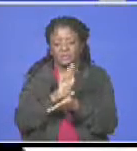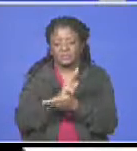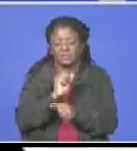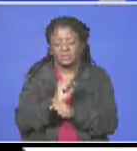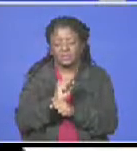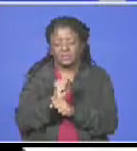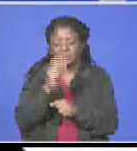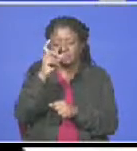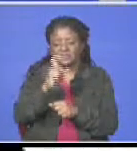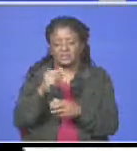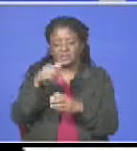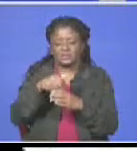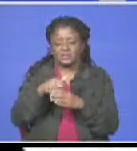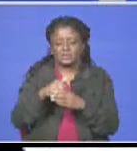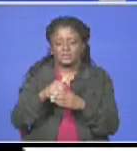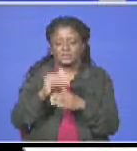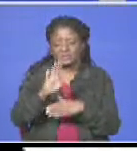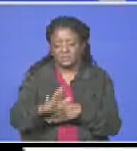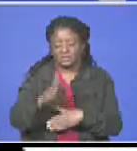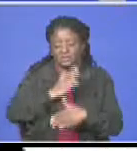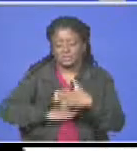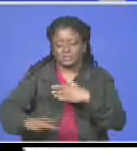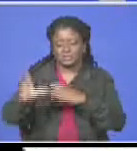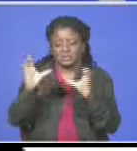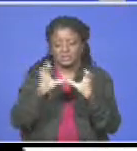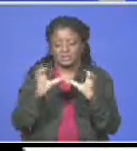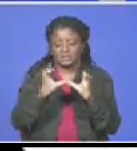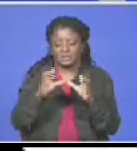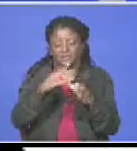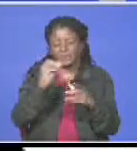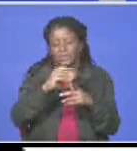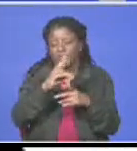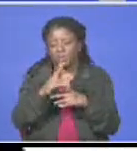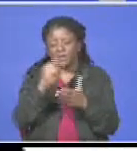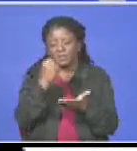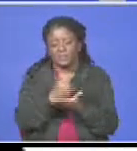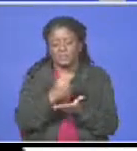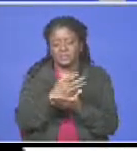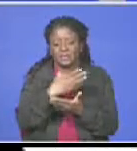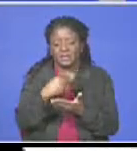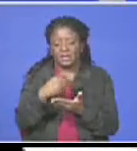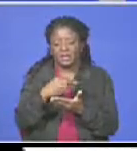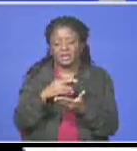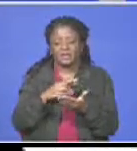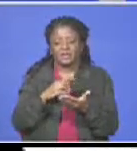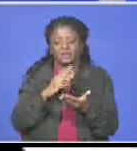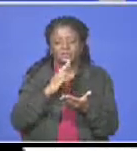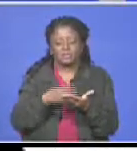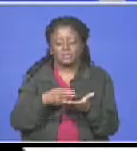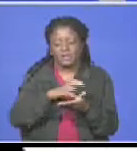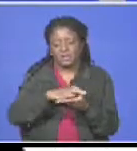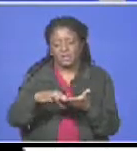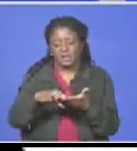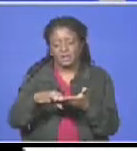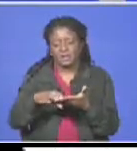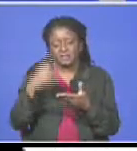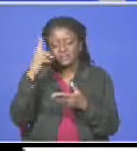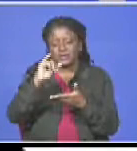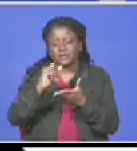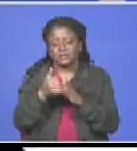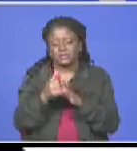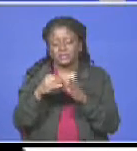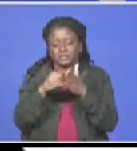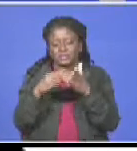report card from the last semester showing that they would have attended school. Now, in the cases of those students changing schools, a copy